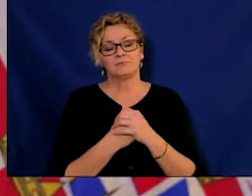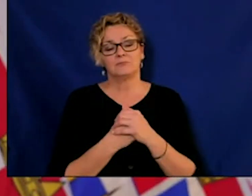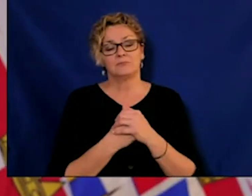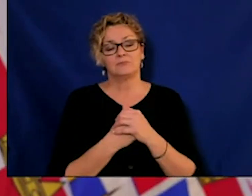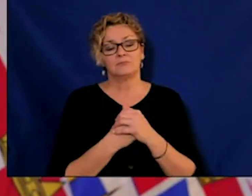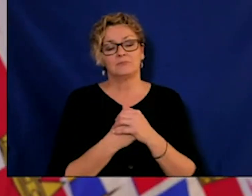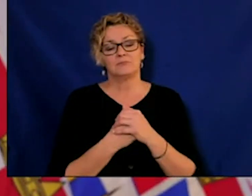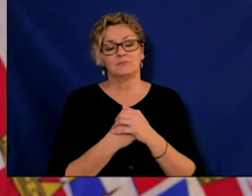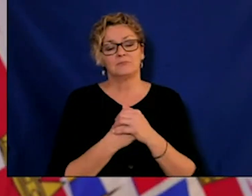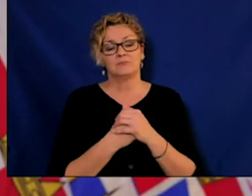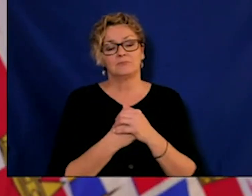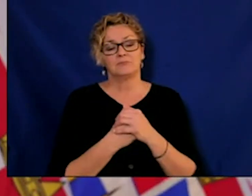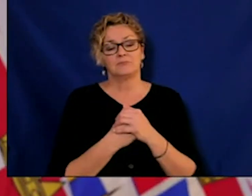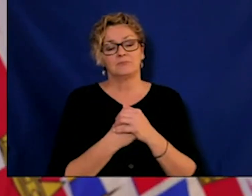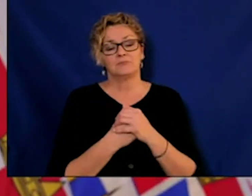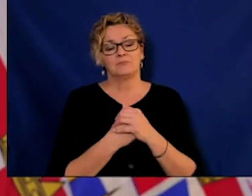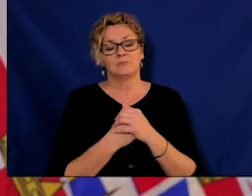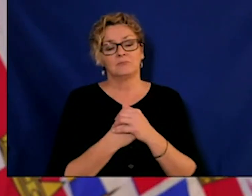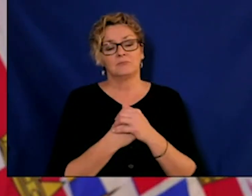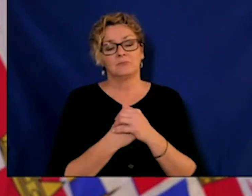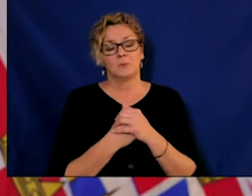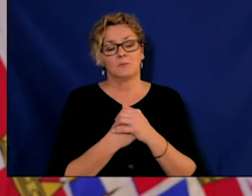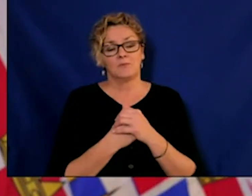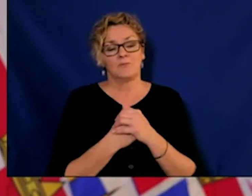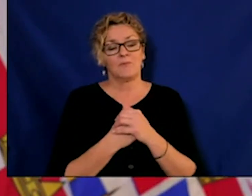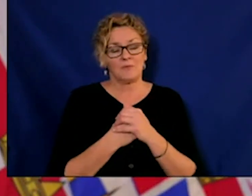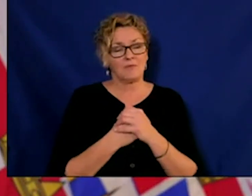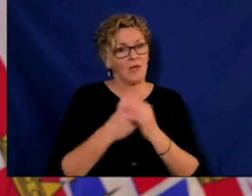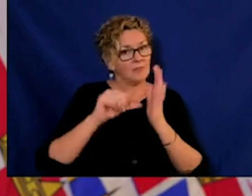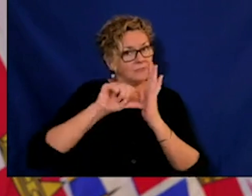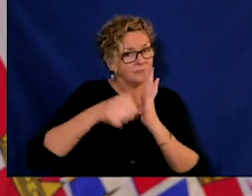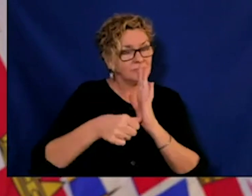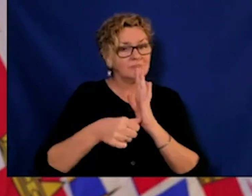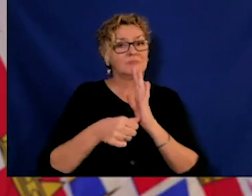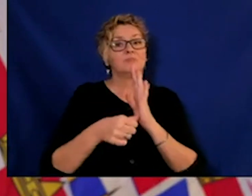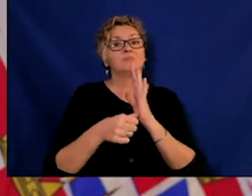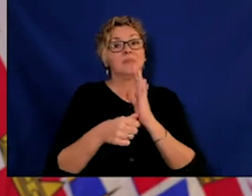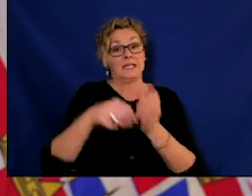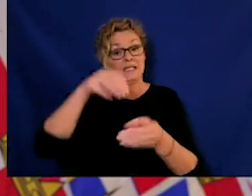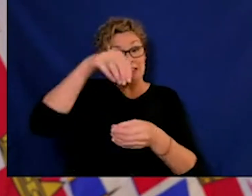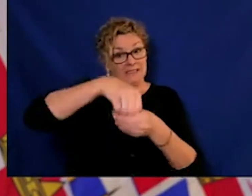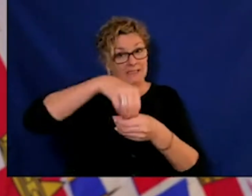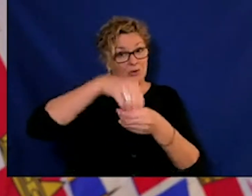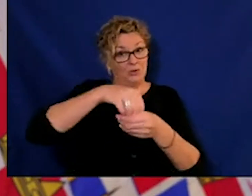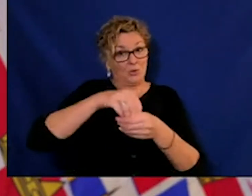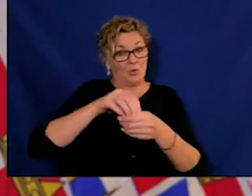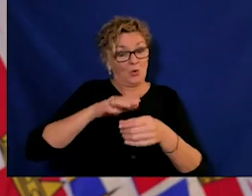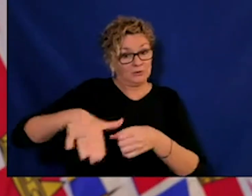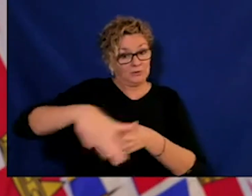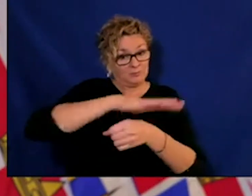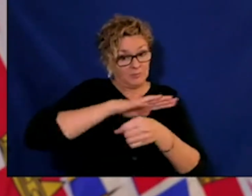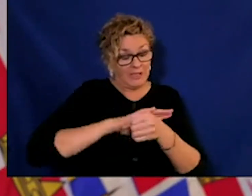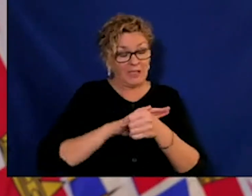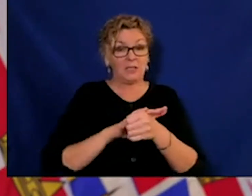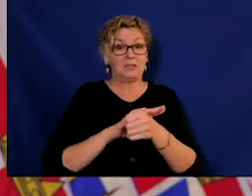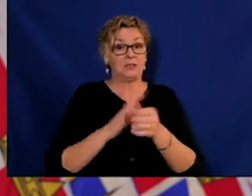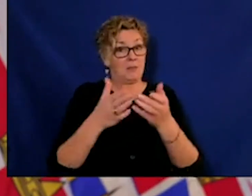we put in place very recently talks about those public indoor places. And yes,